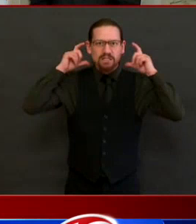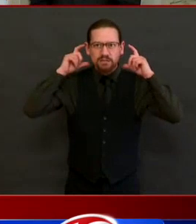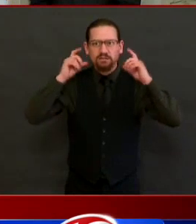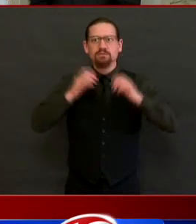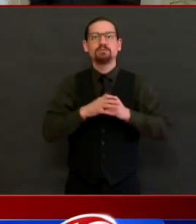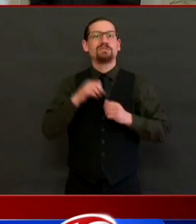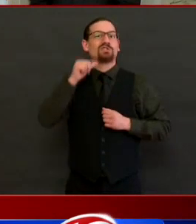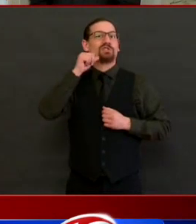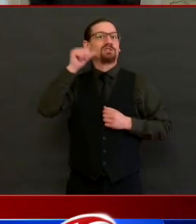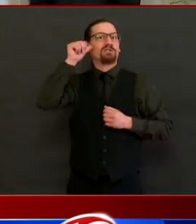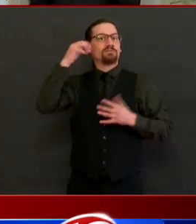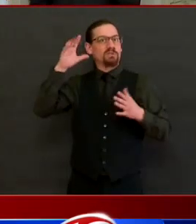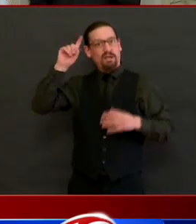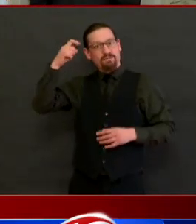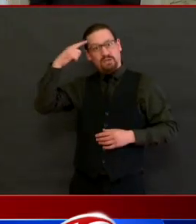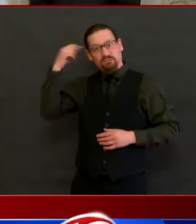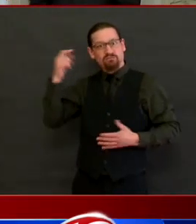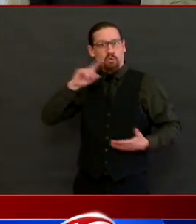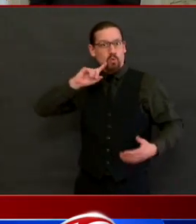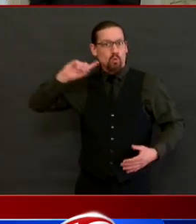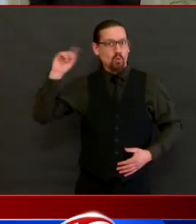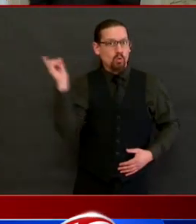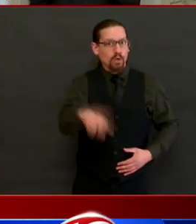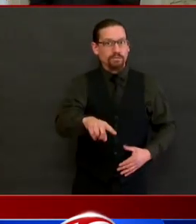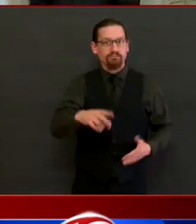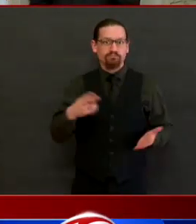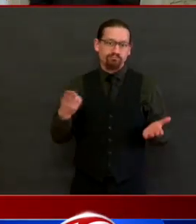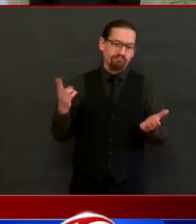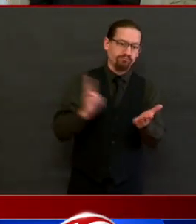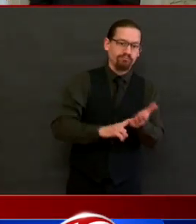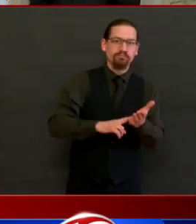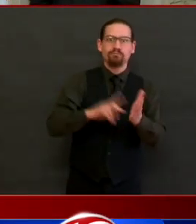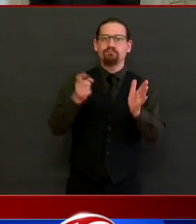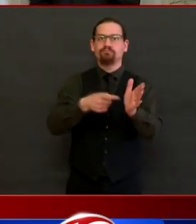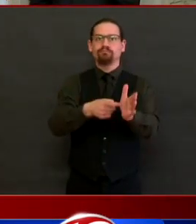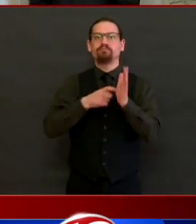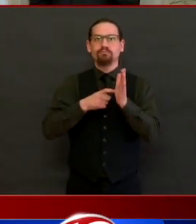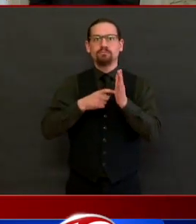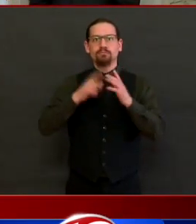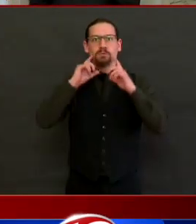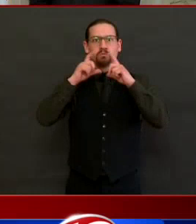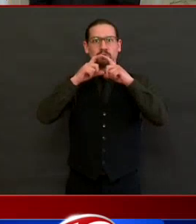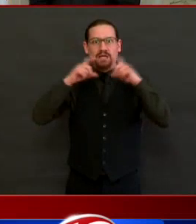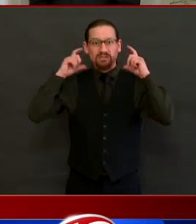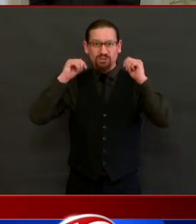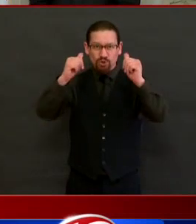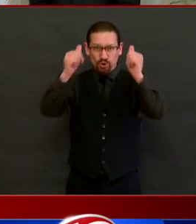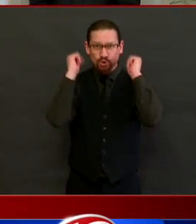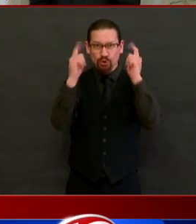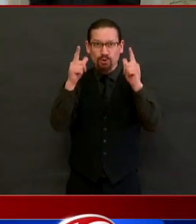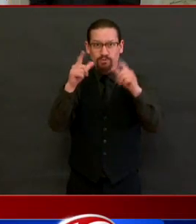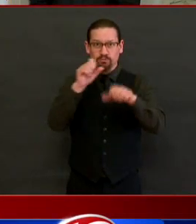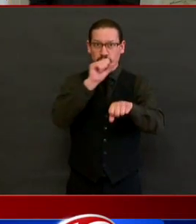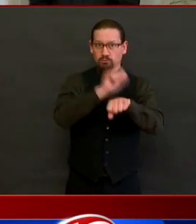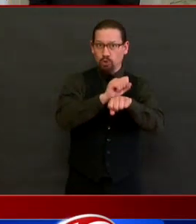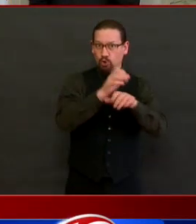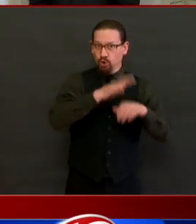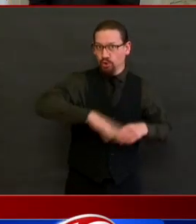cloth face coverings. That executive order states that all employees of customer-facing